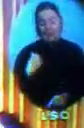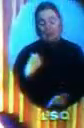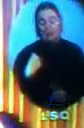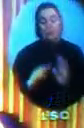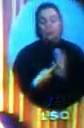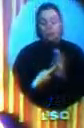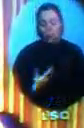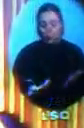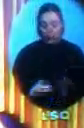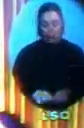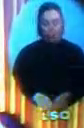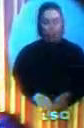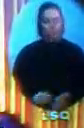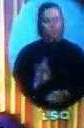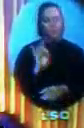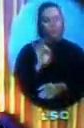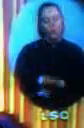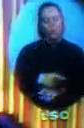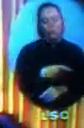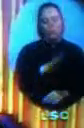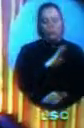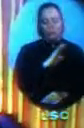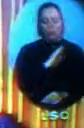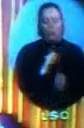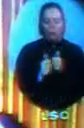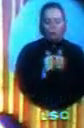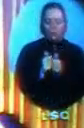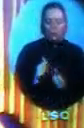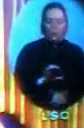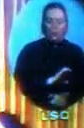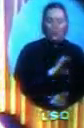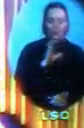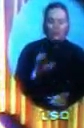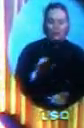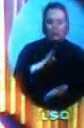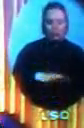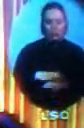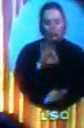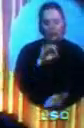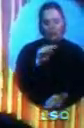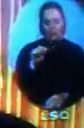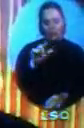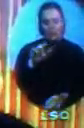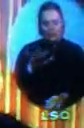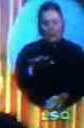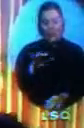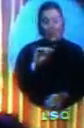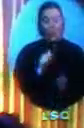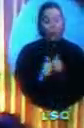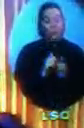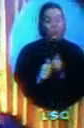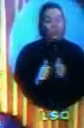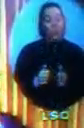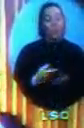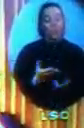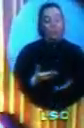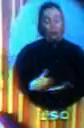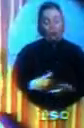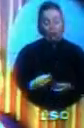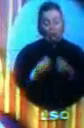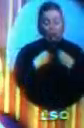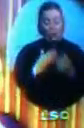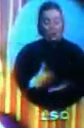to manage Canadian taxpayers' money. They refuse to hold a Canada-wide competition